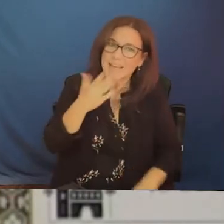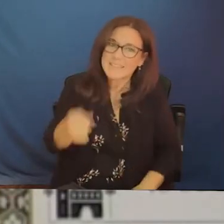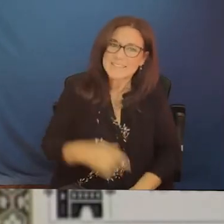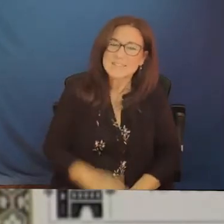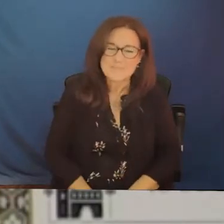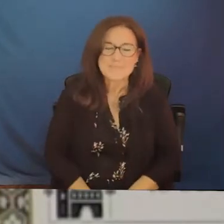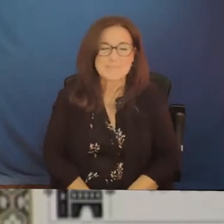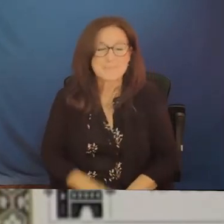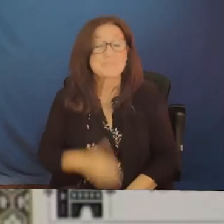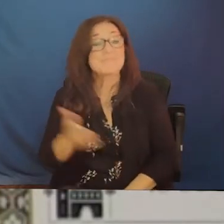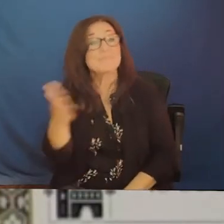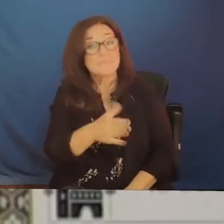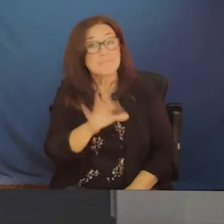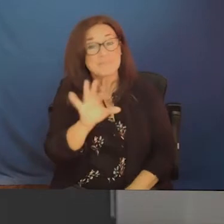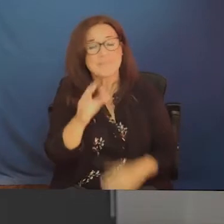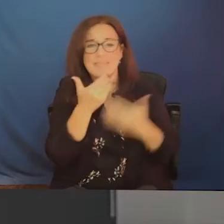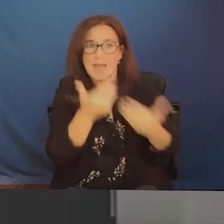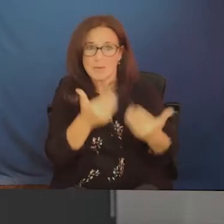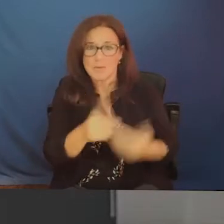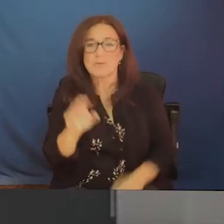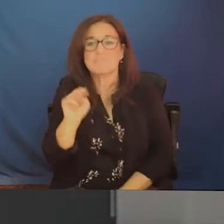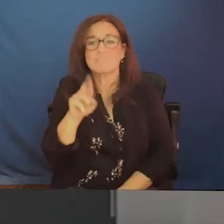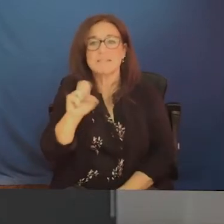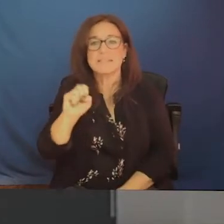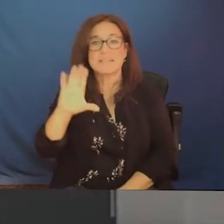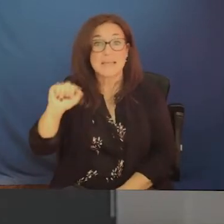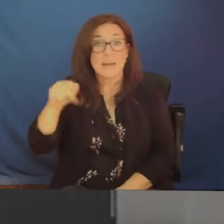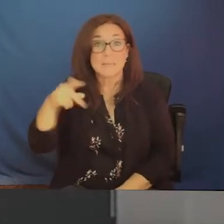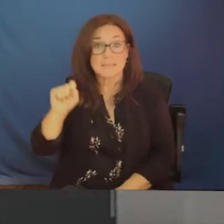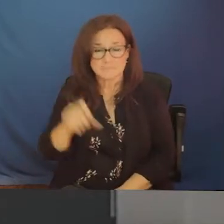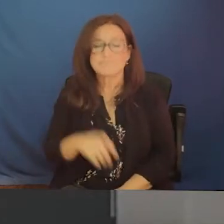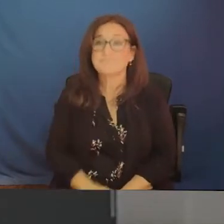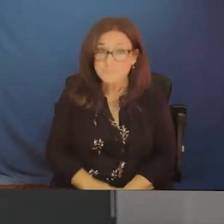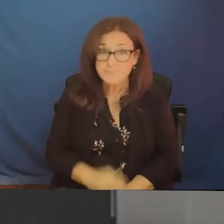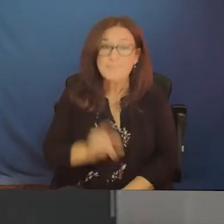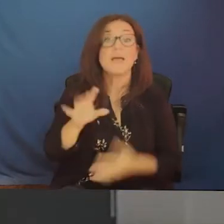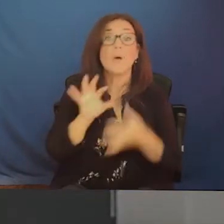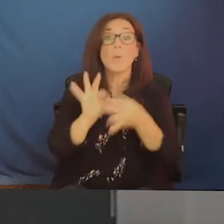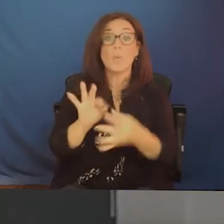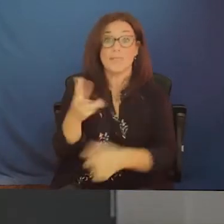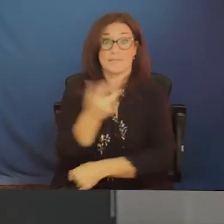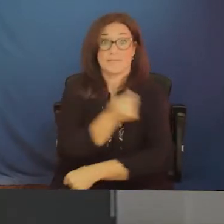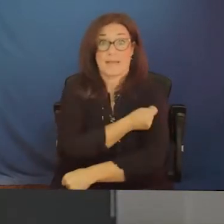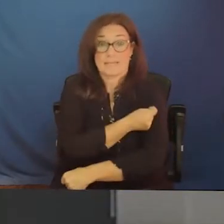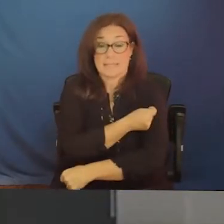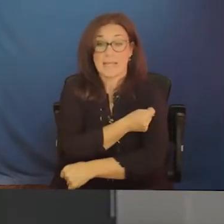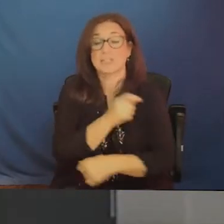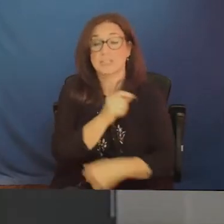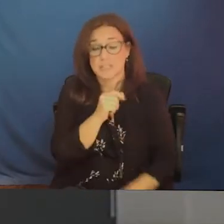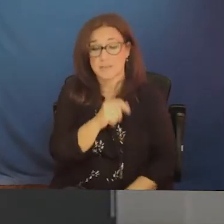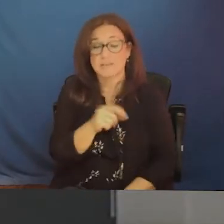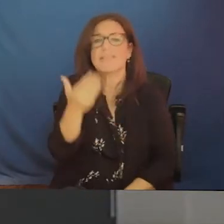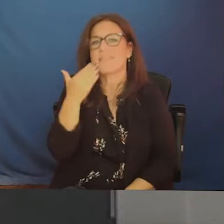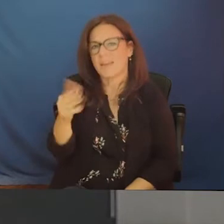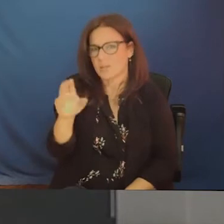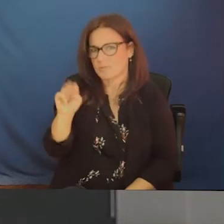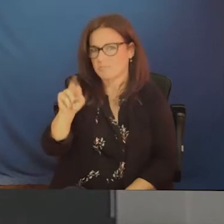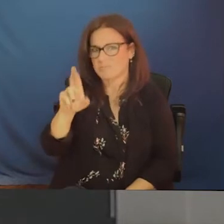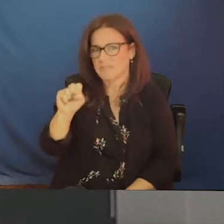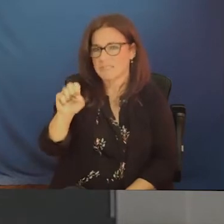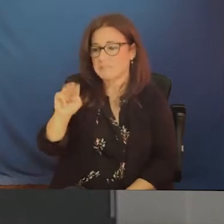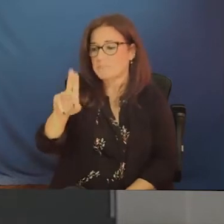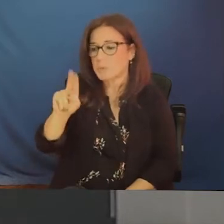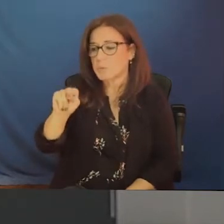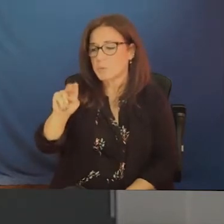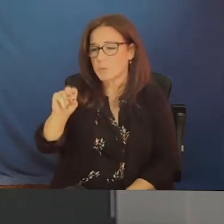Capps. Yeah, thank you. Oops. Just on the vaccination front, thanks to Ms. Munoz for bringing it up. I also